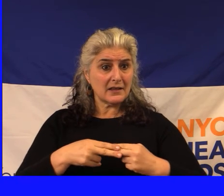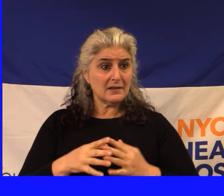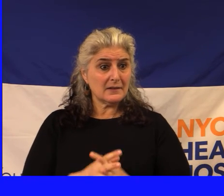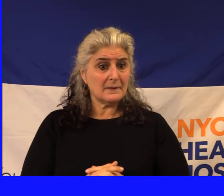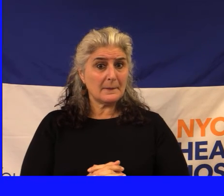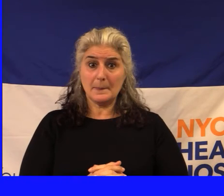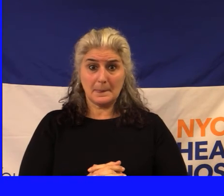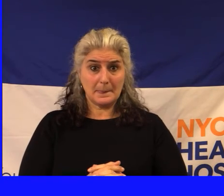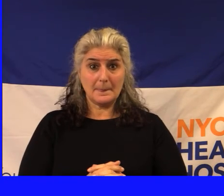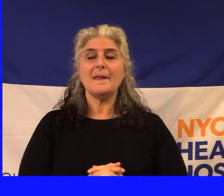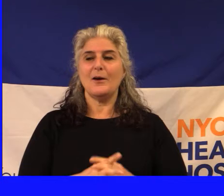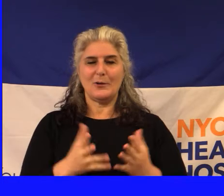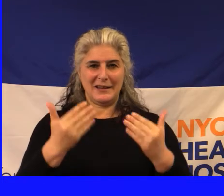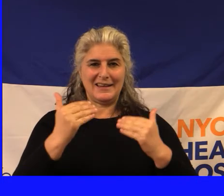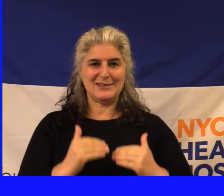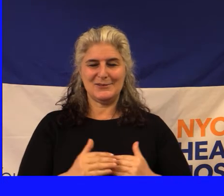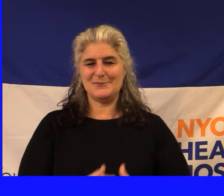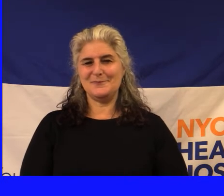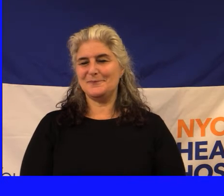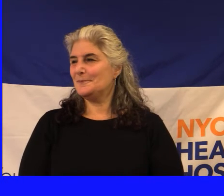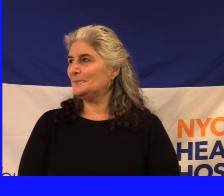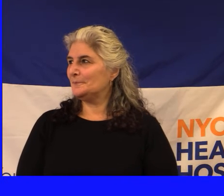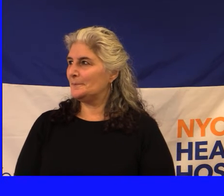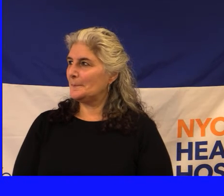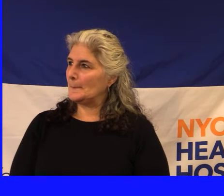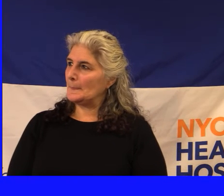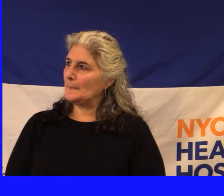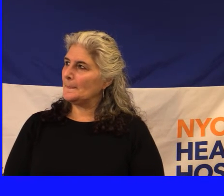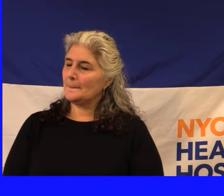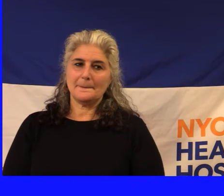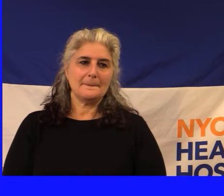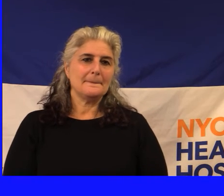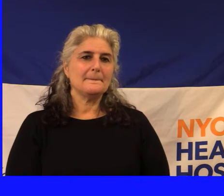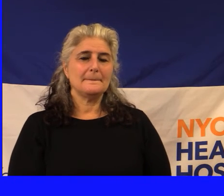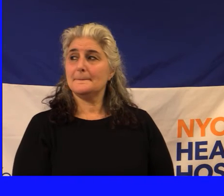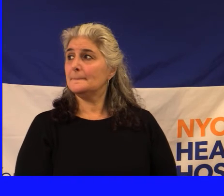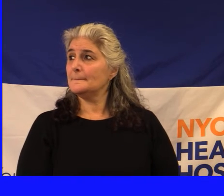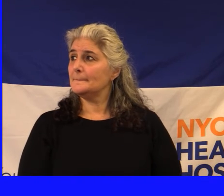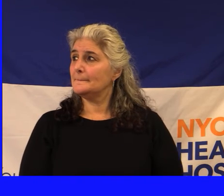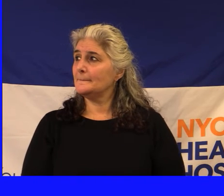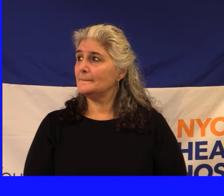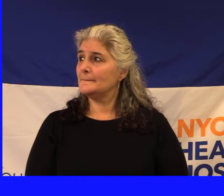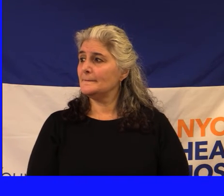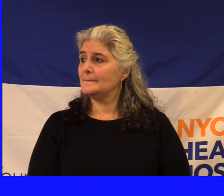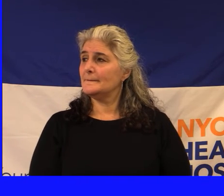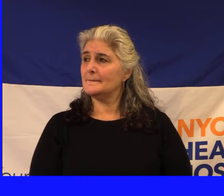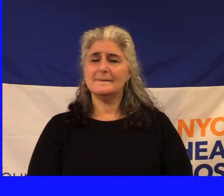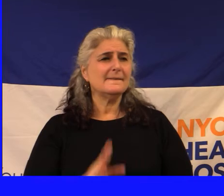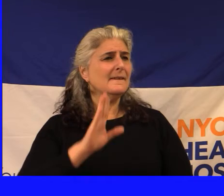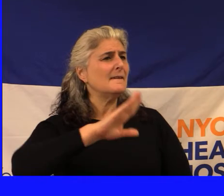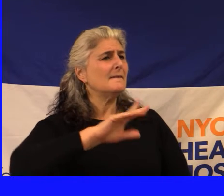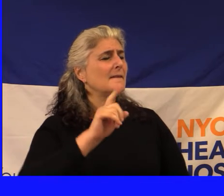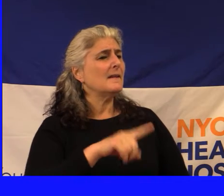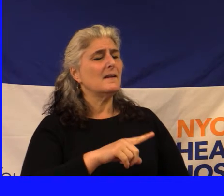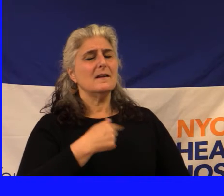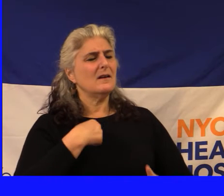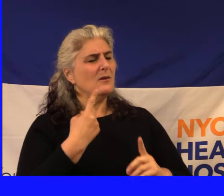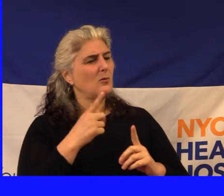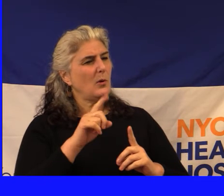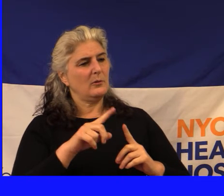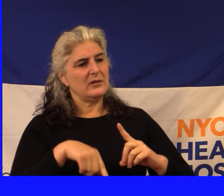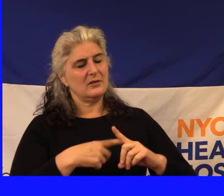Great, keep going. Sorry, David, I couldn't find my unmute button. So I just have the question on the data